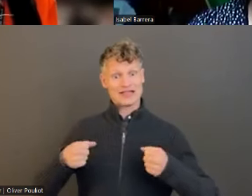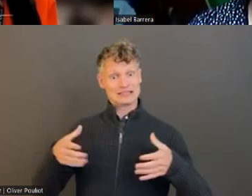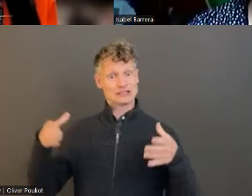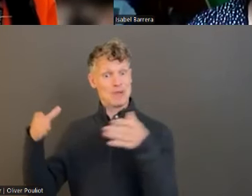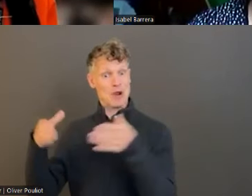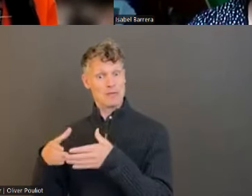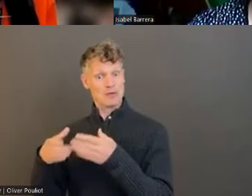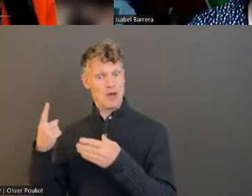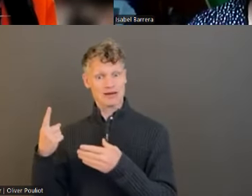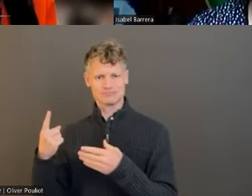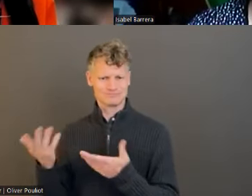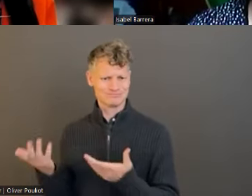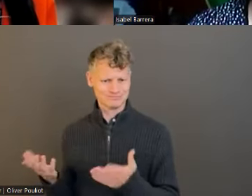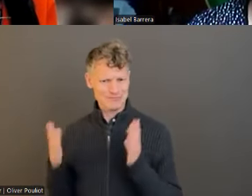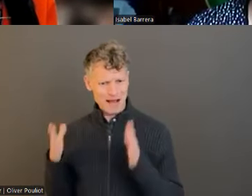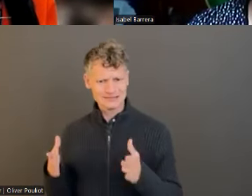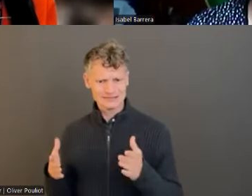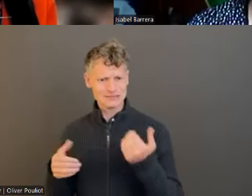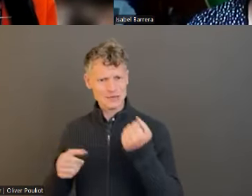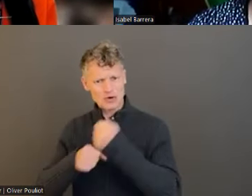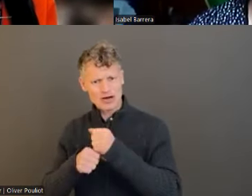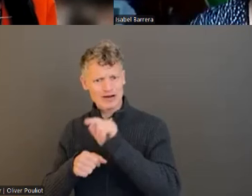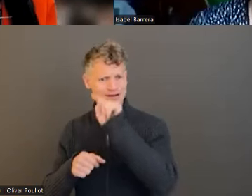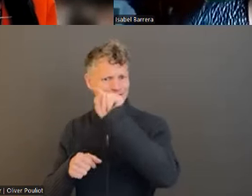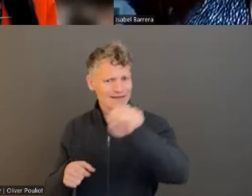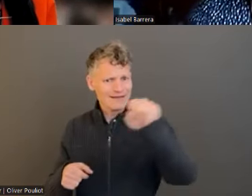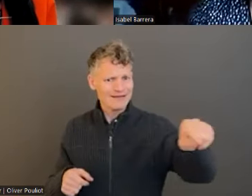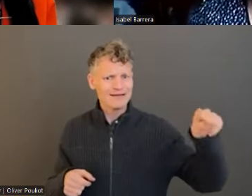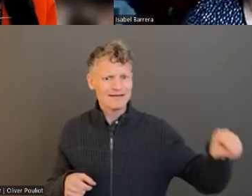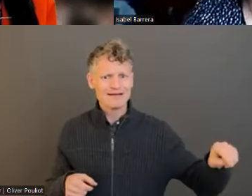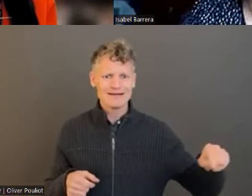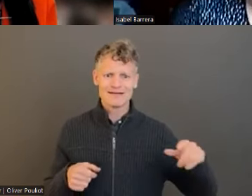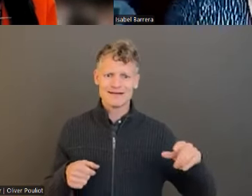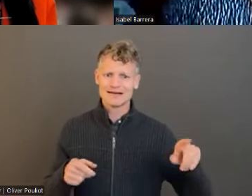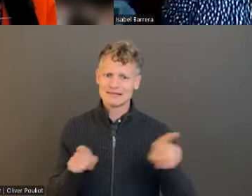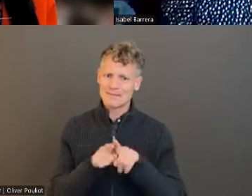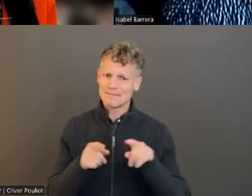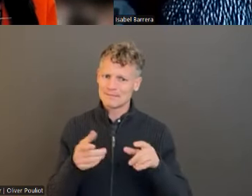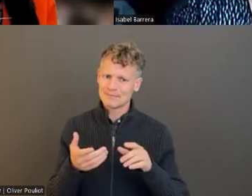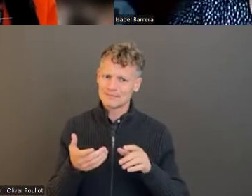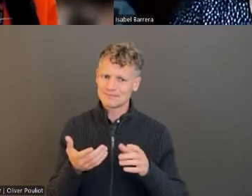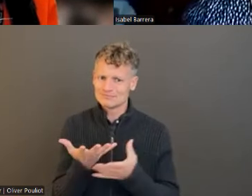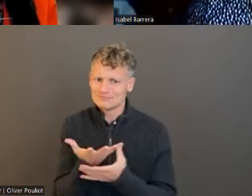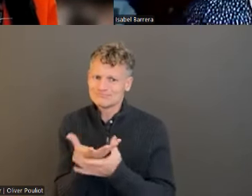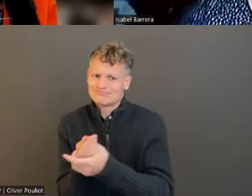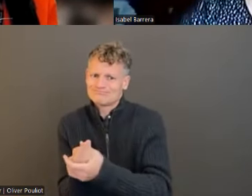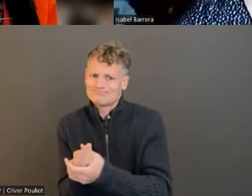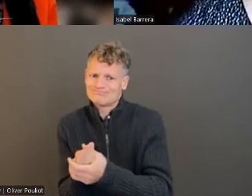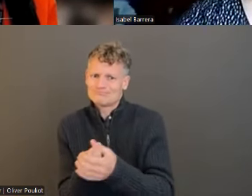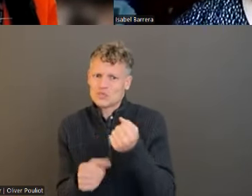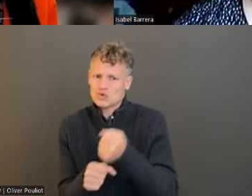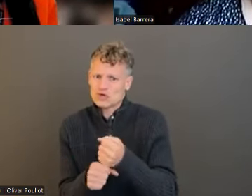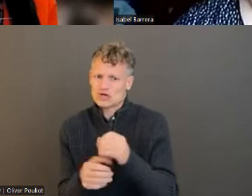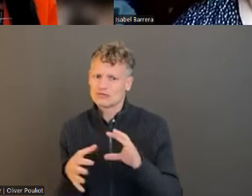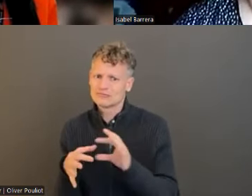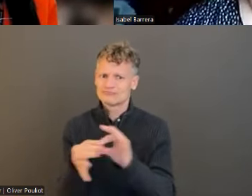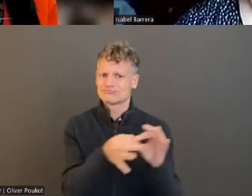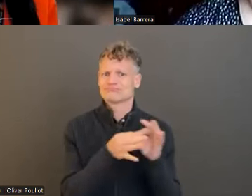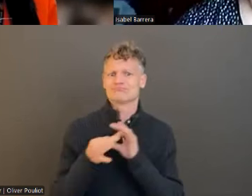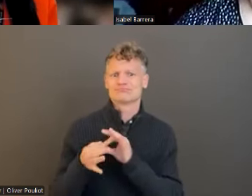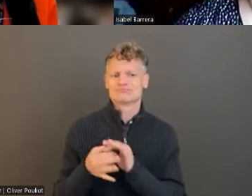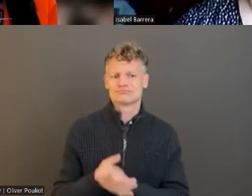well, and other sectors in the public arena, and other than the public sector as well, other private sectors. And therefore,